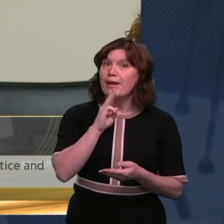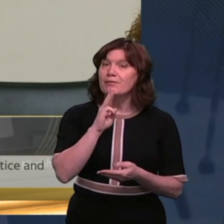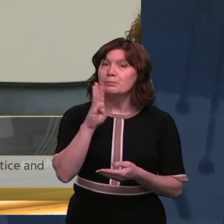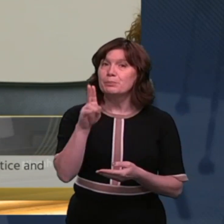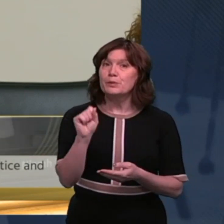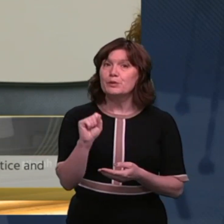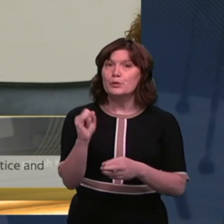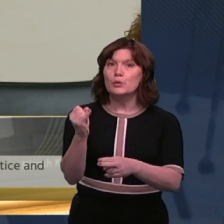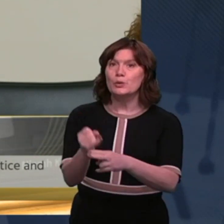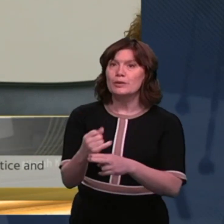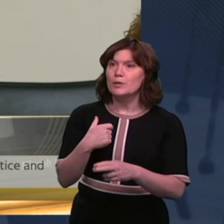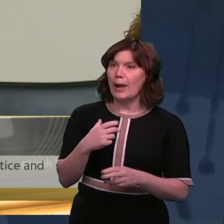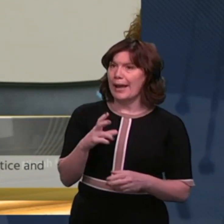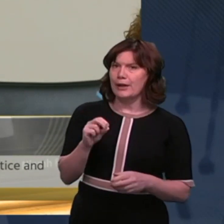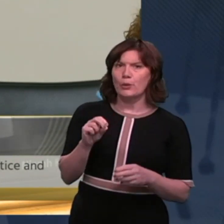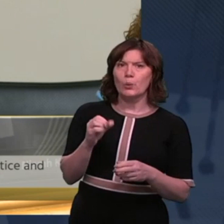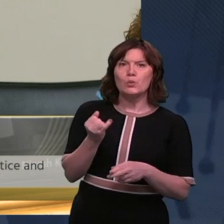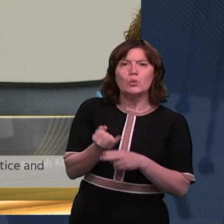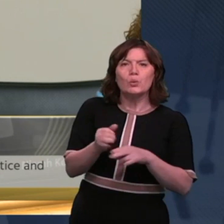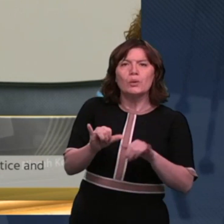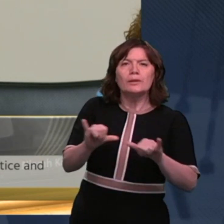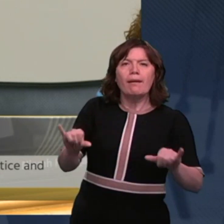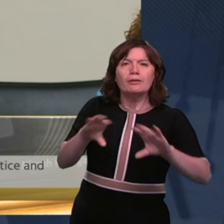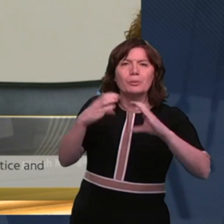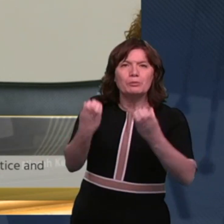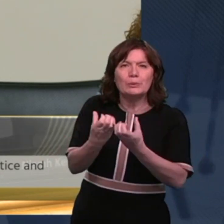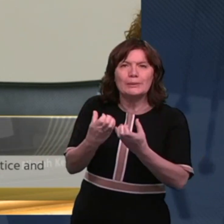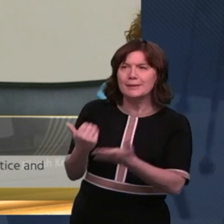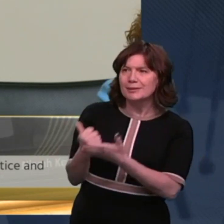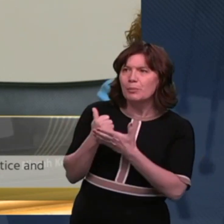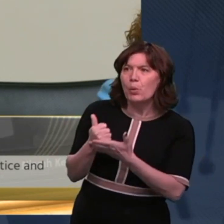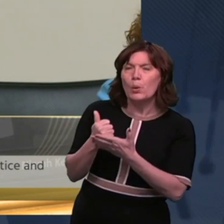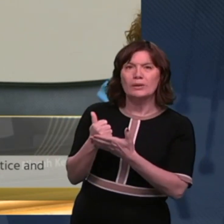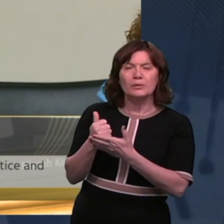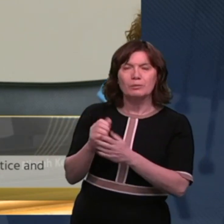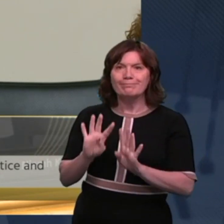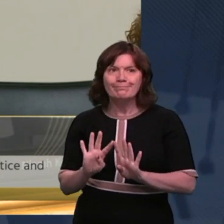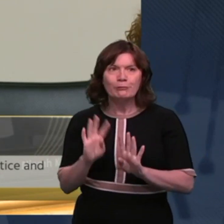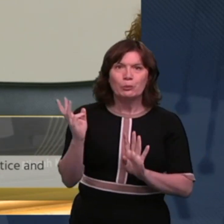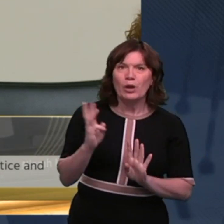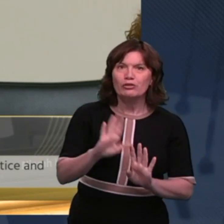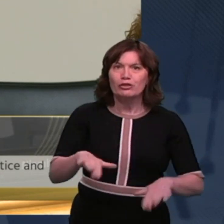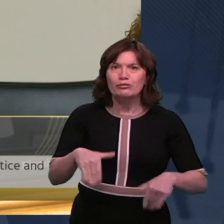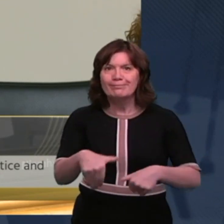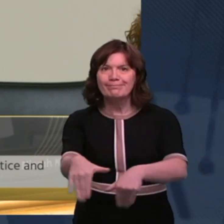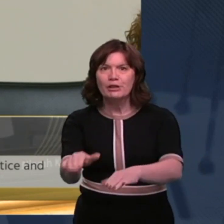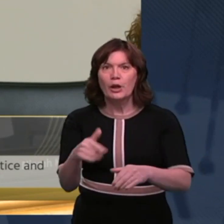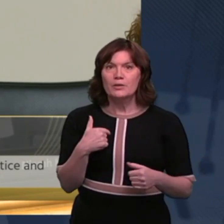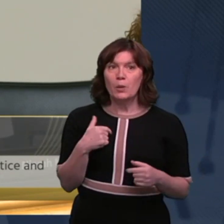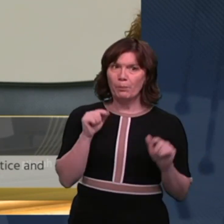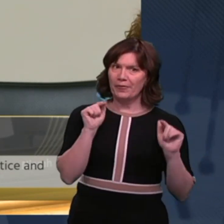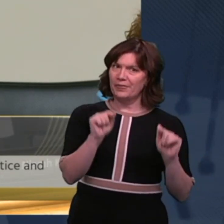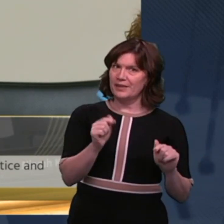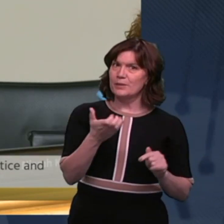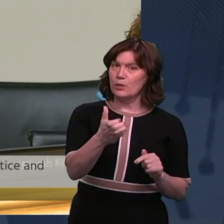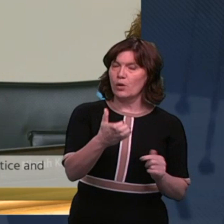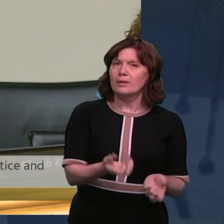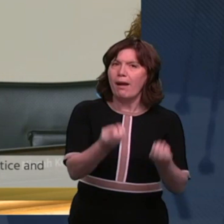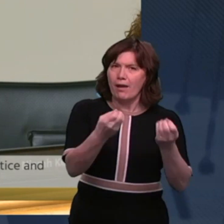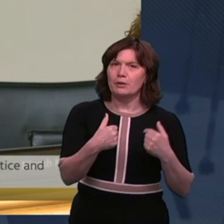didn't have that community. So this programme formed that community for me. And